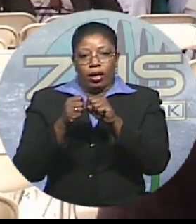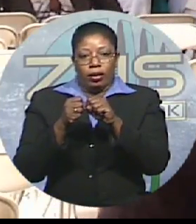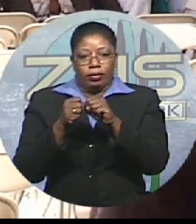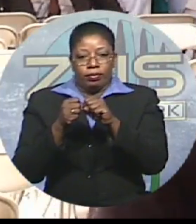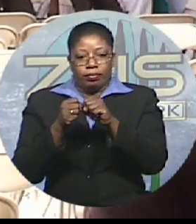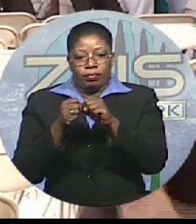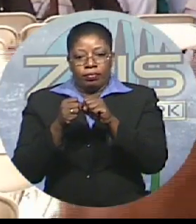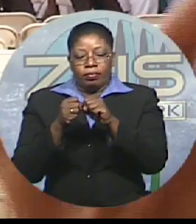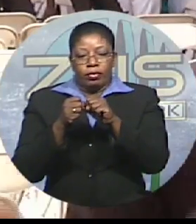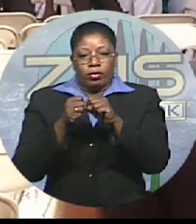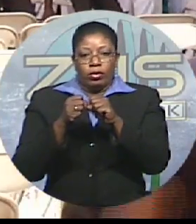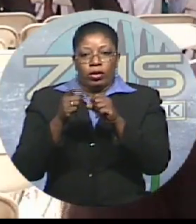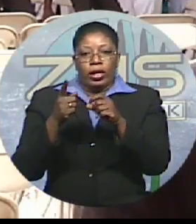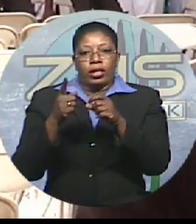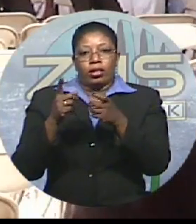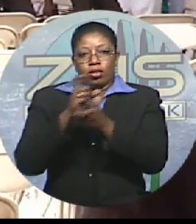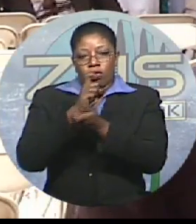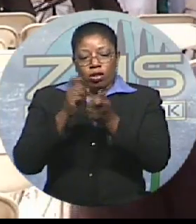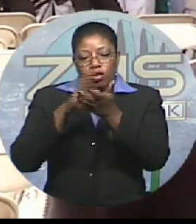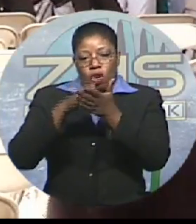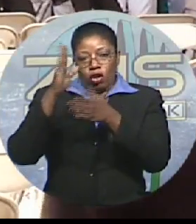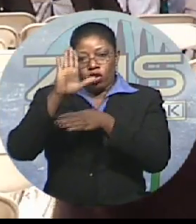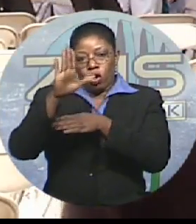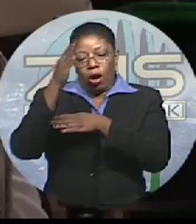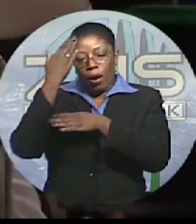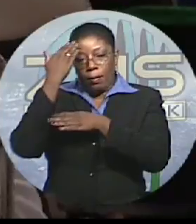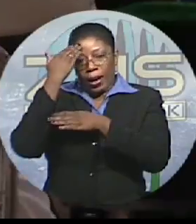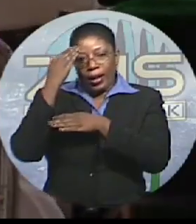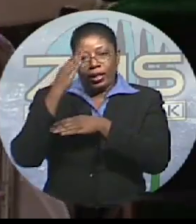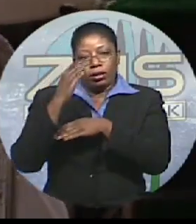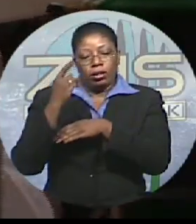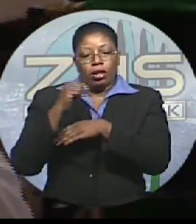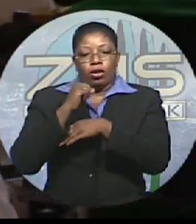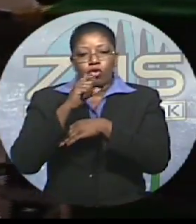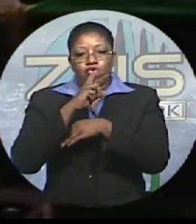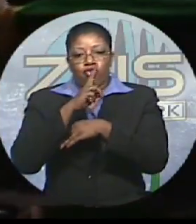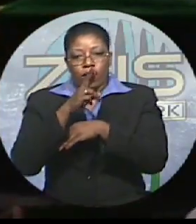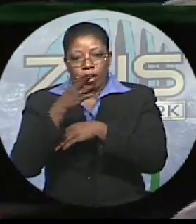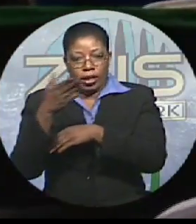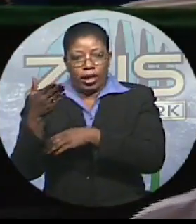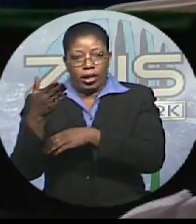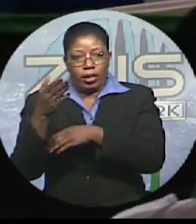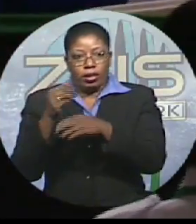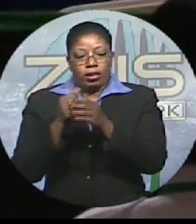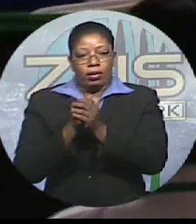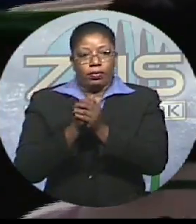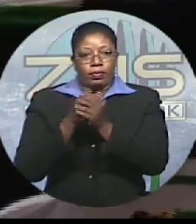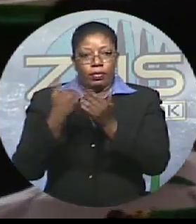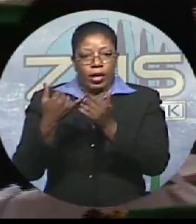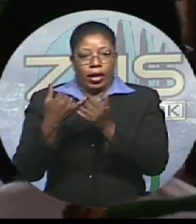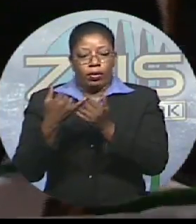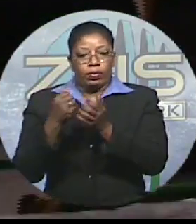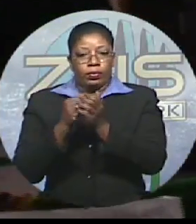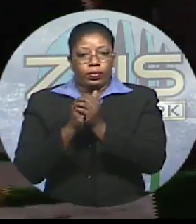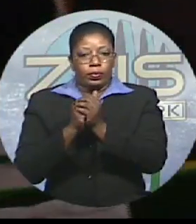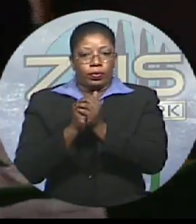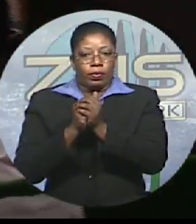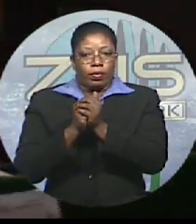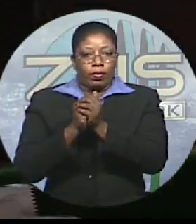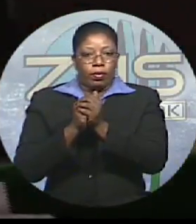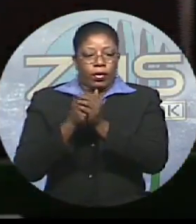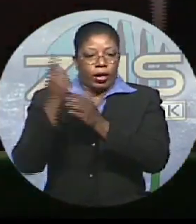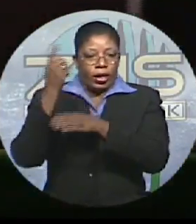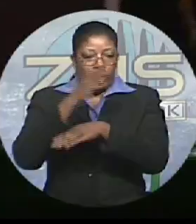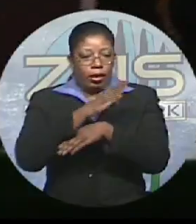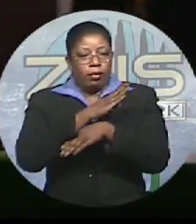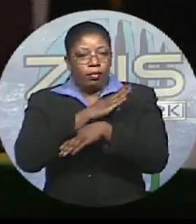because, it distorts your perception of reality. While Minister of State for National Security, Senator the Honorable Keith Bell, applauded